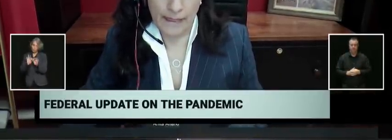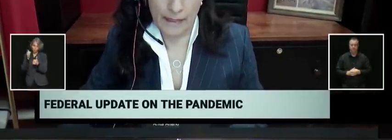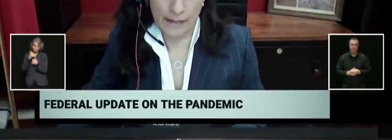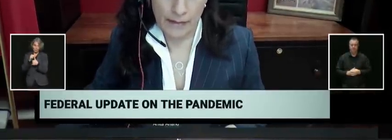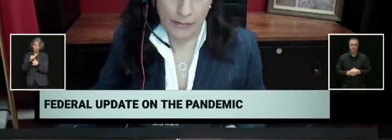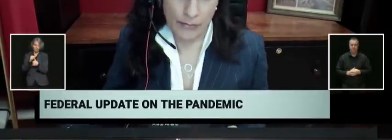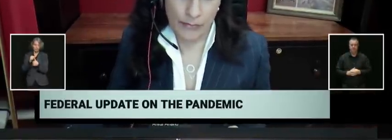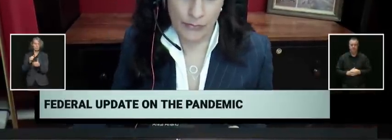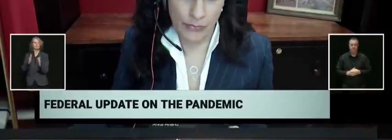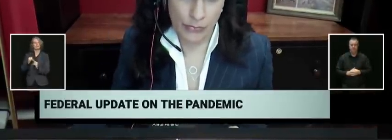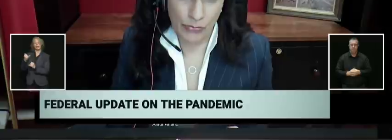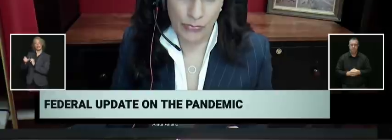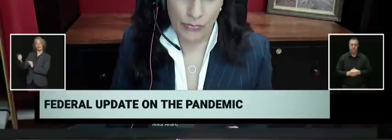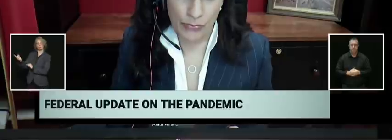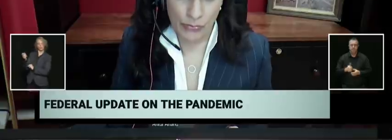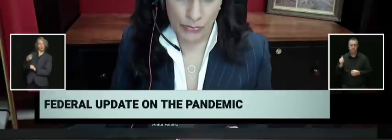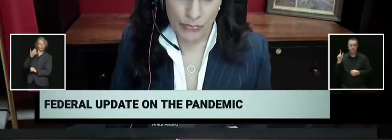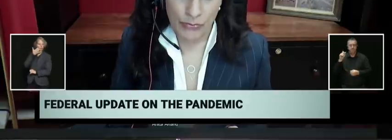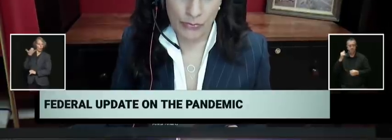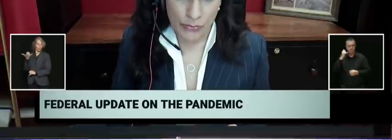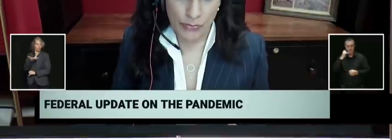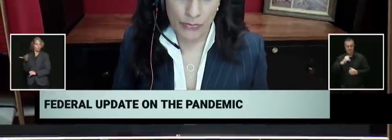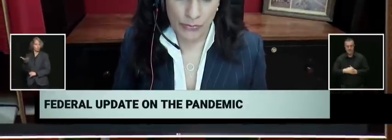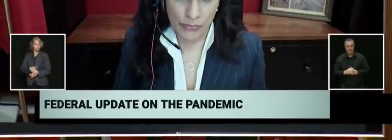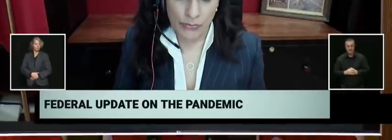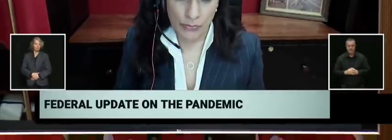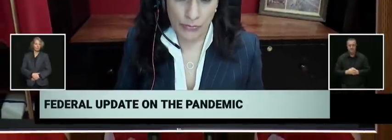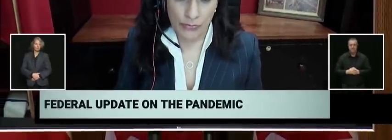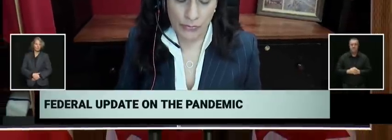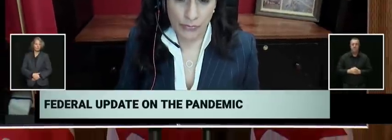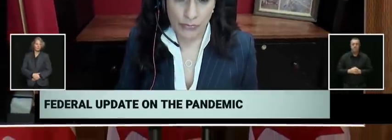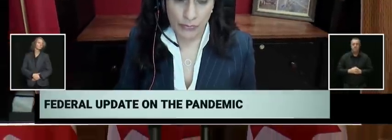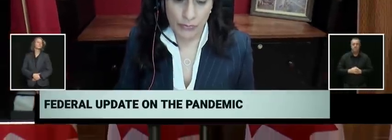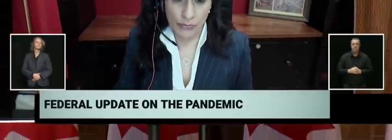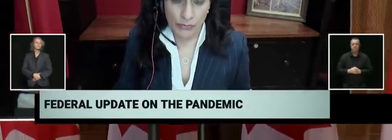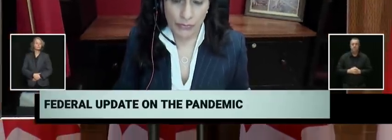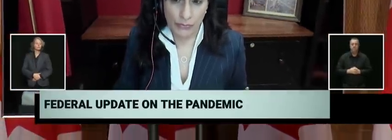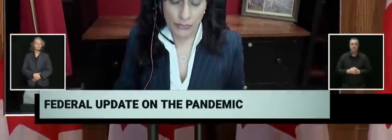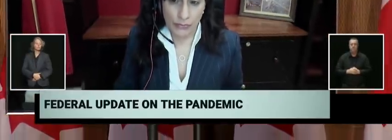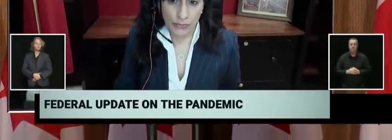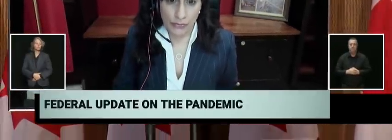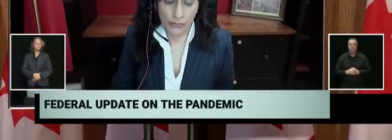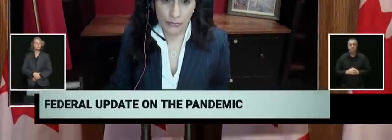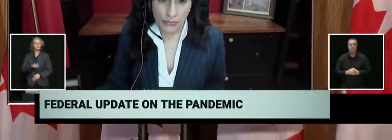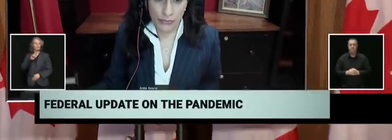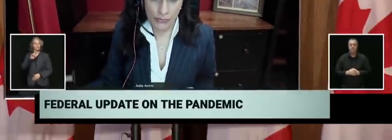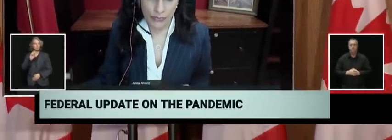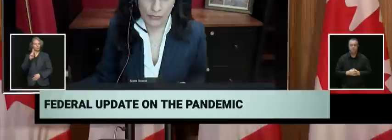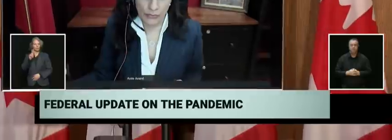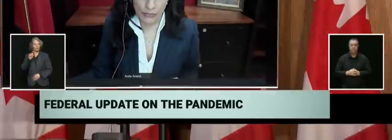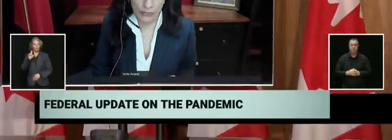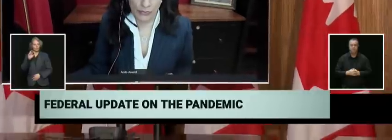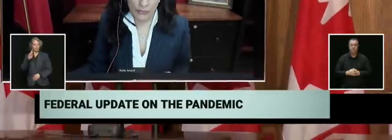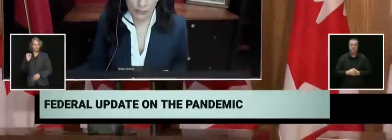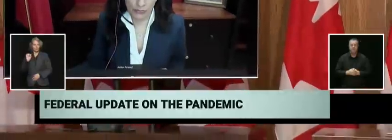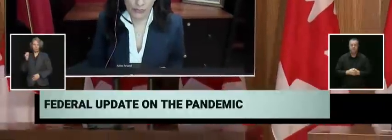La question suivante. The next question is from Steve Scheer with Reuters. Please go ahead. La parole est à vous.